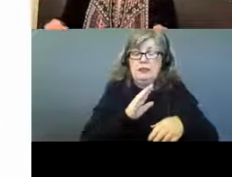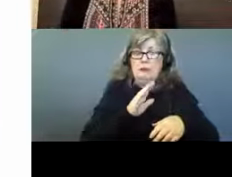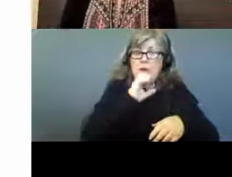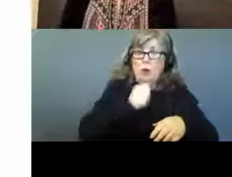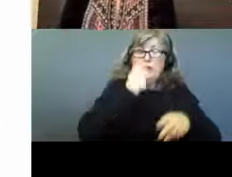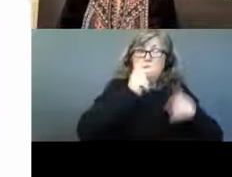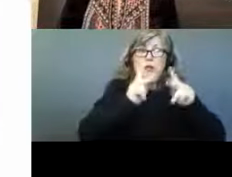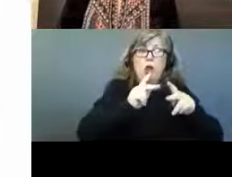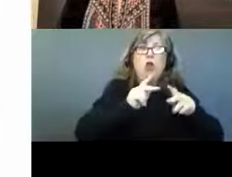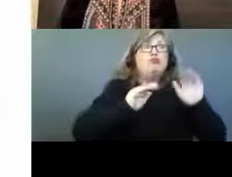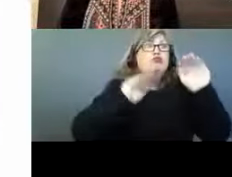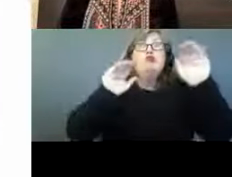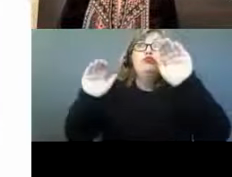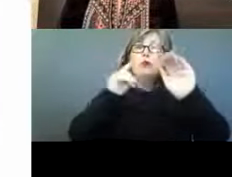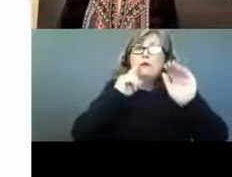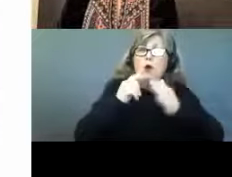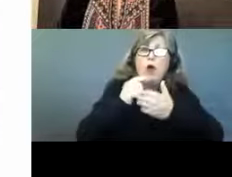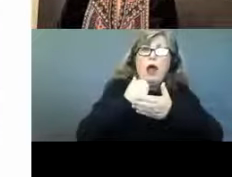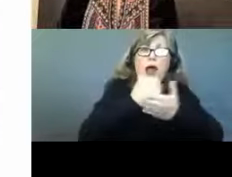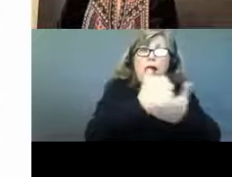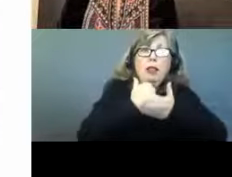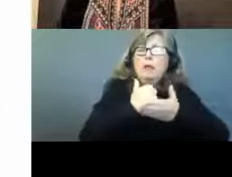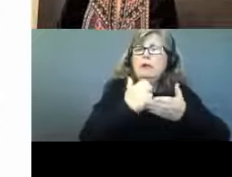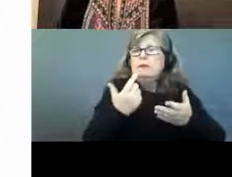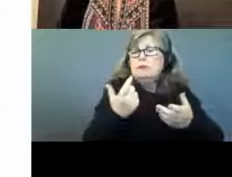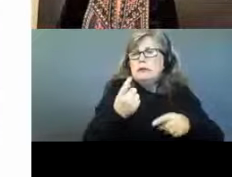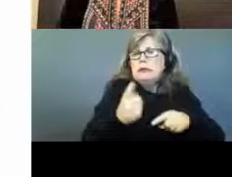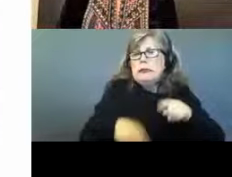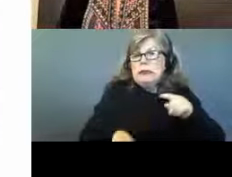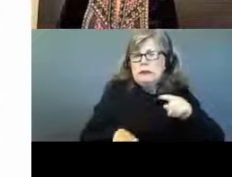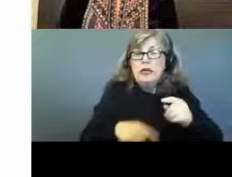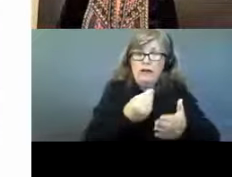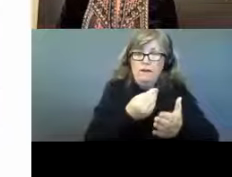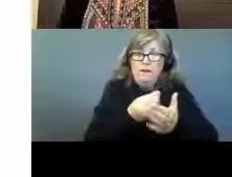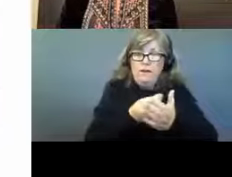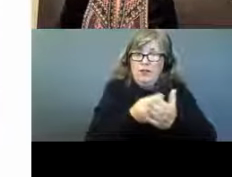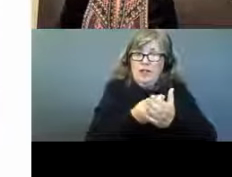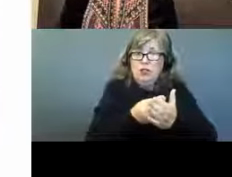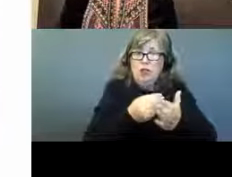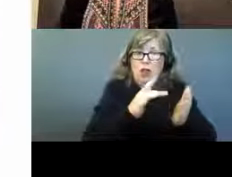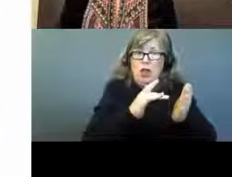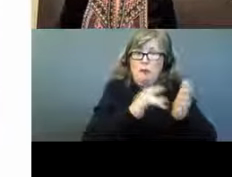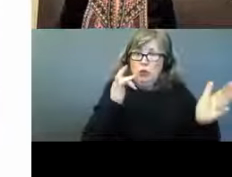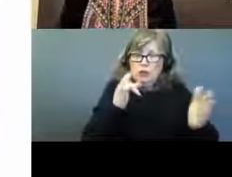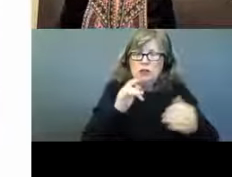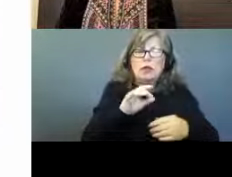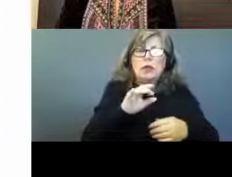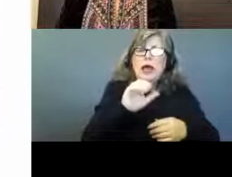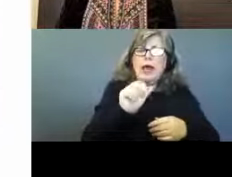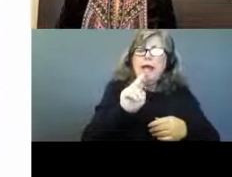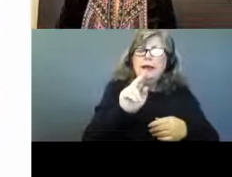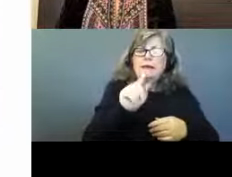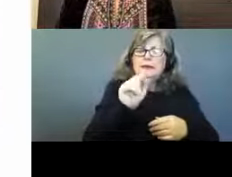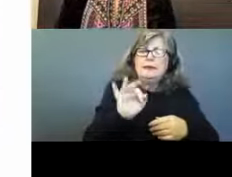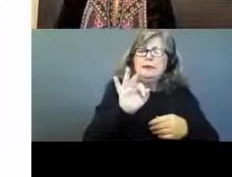help. With respect to financial abuse, the Canadian Anti-Fraud Centre states that between March 6th and